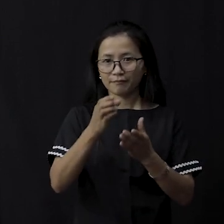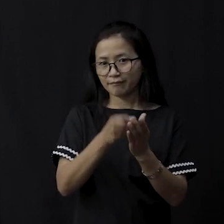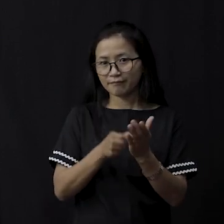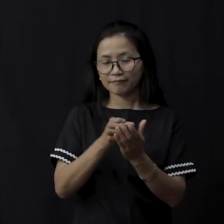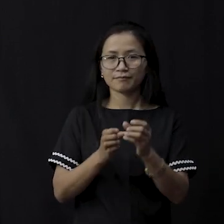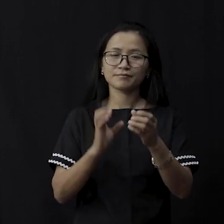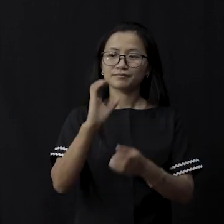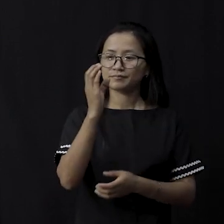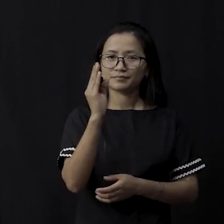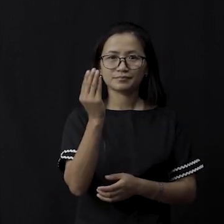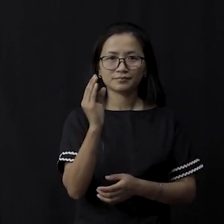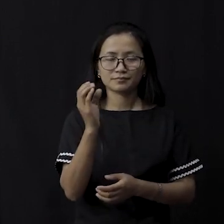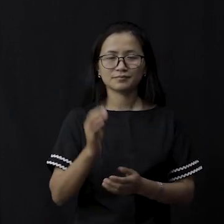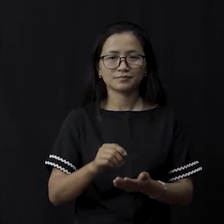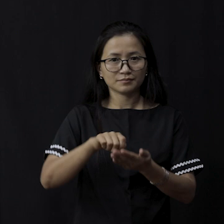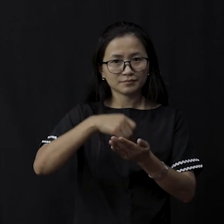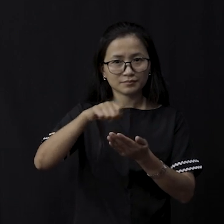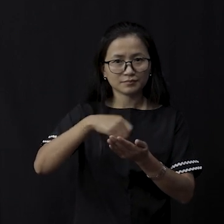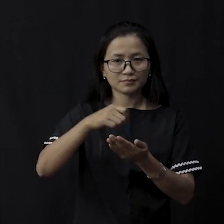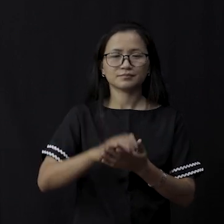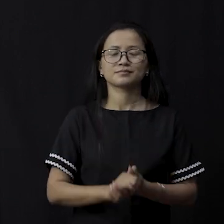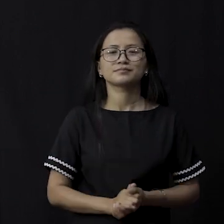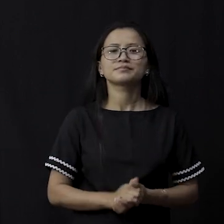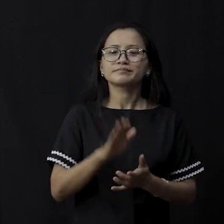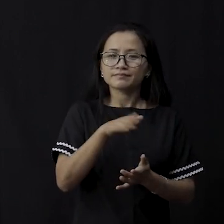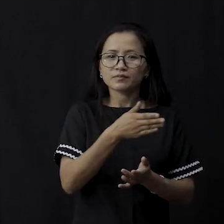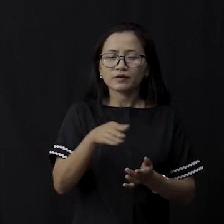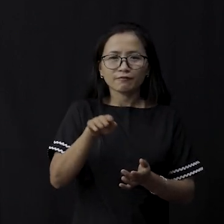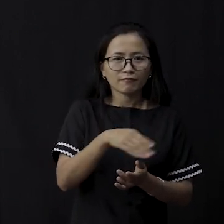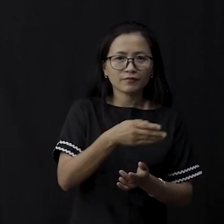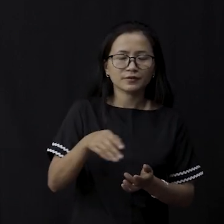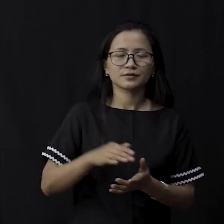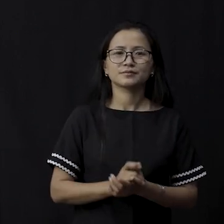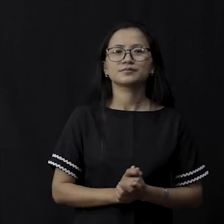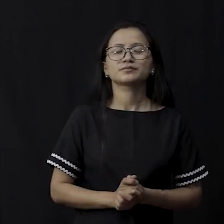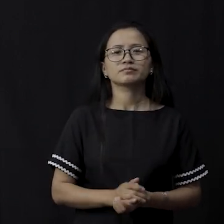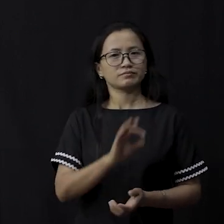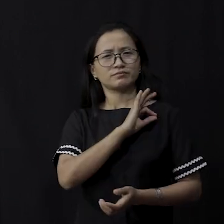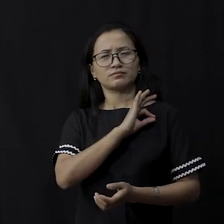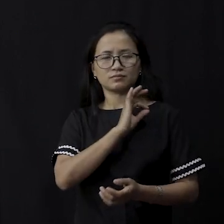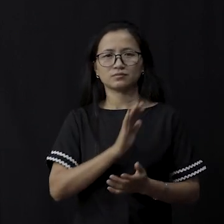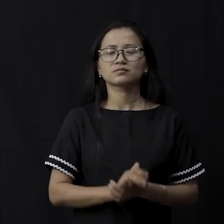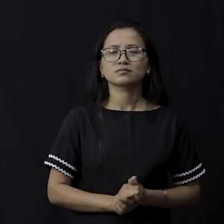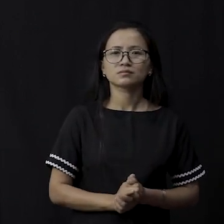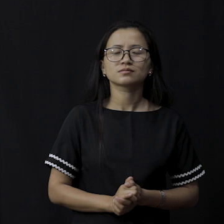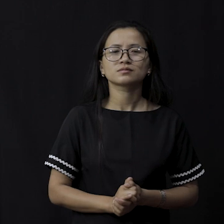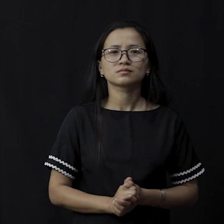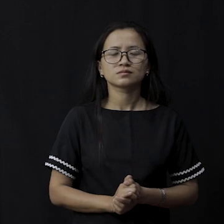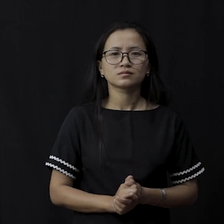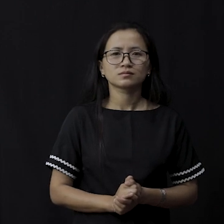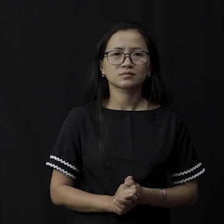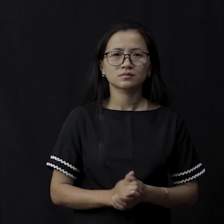love potatoes. My all-time favorite is potato fry. I'm sure your favorite is also a potato. So you must have